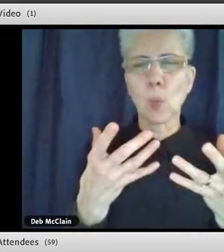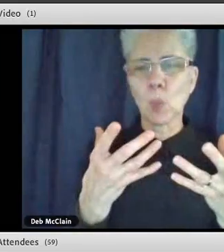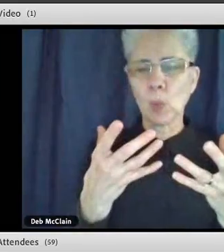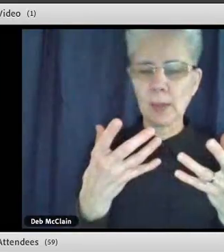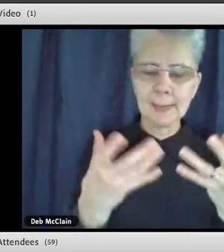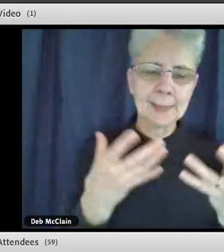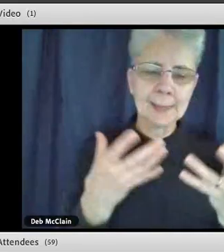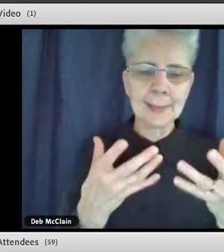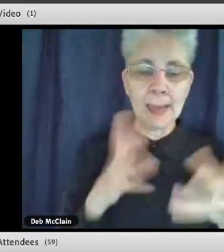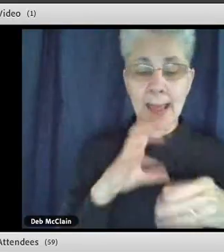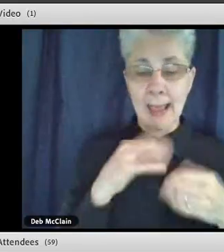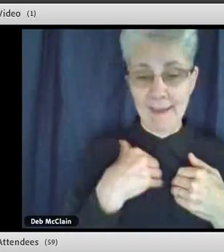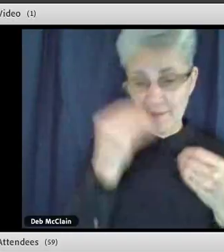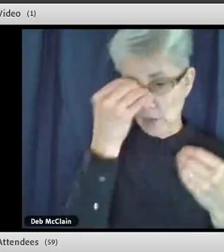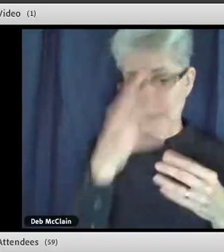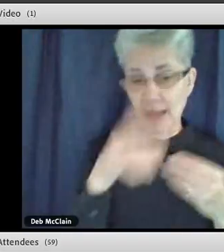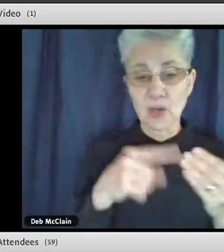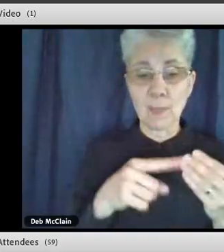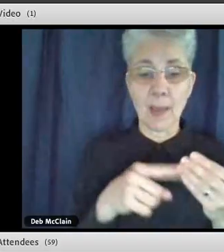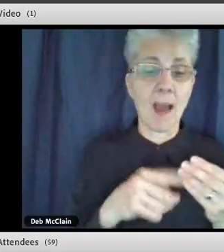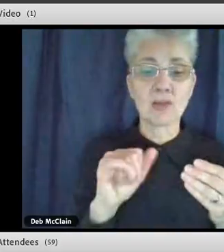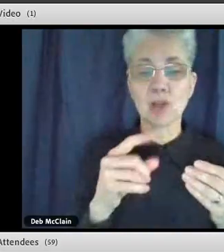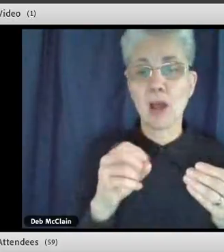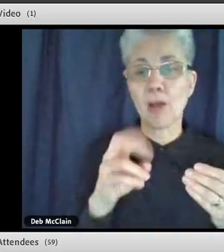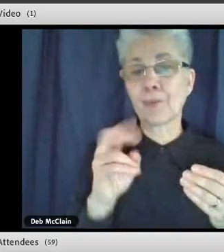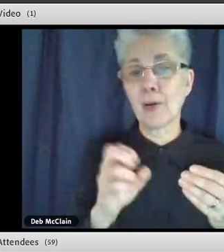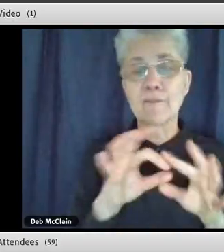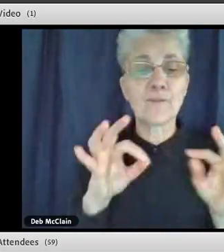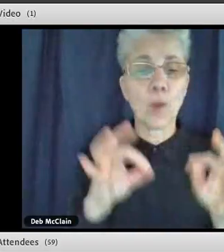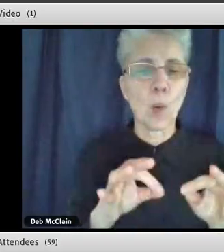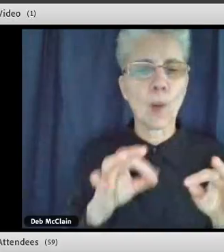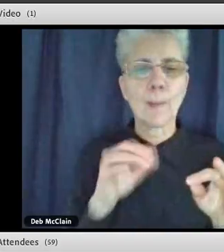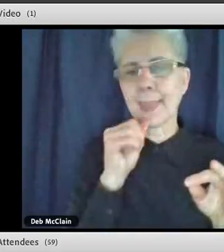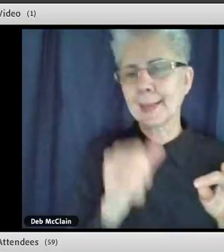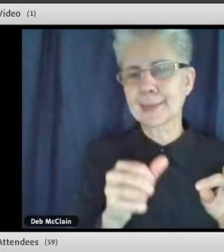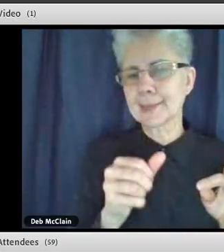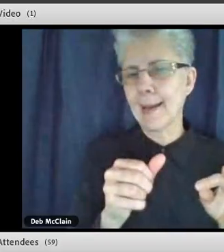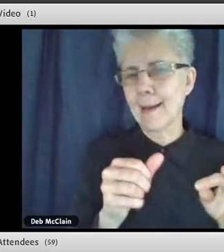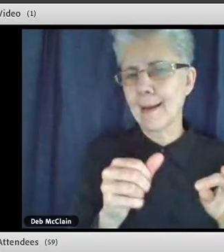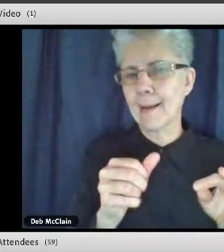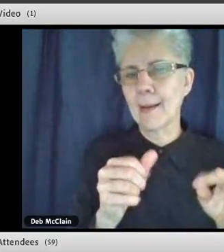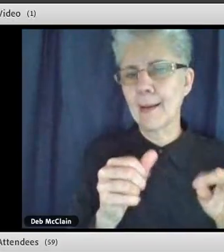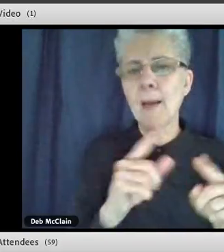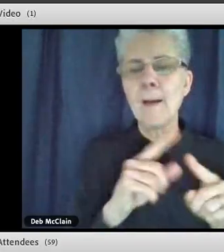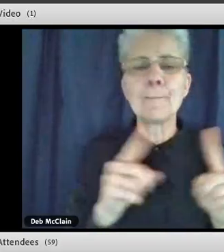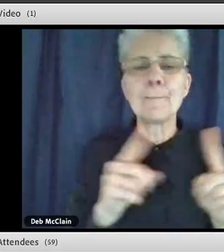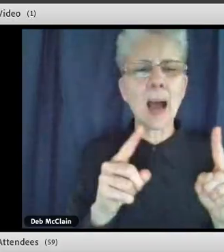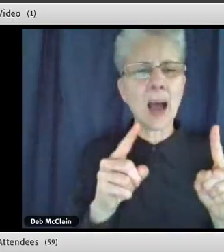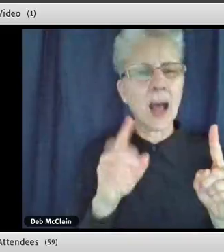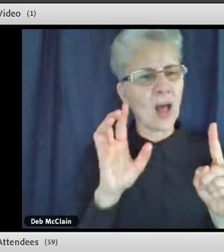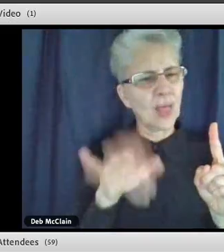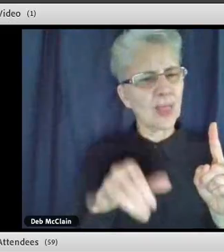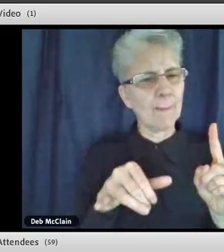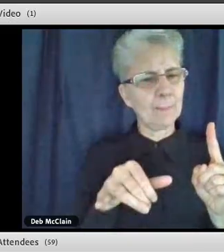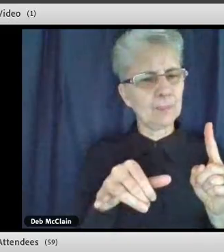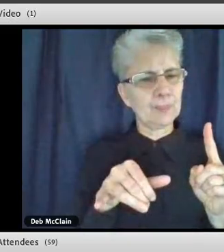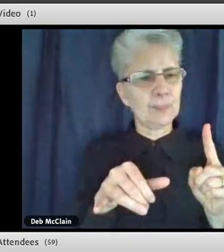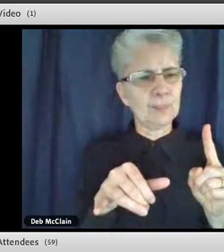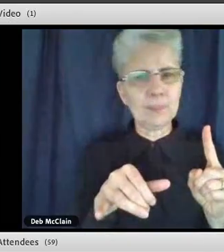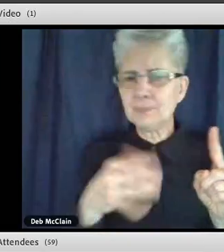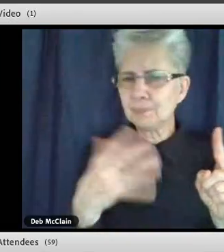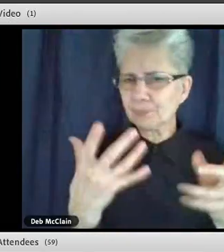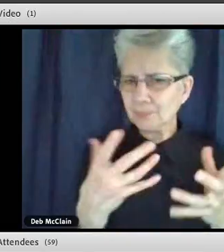contain information about like genre and form, okay, which is not aboutness, but so like themes, genre, topics, time